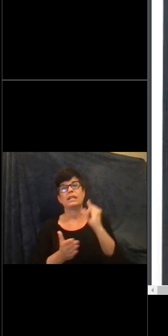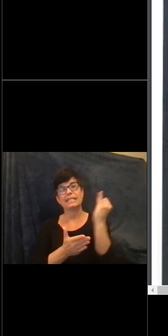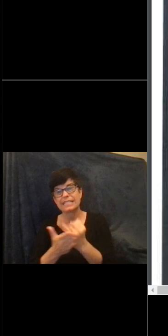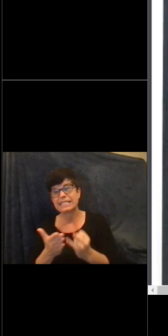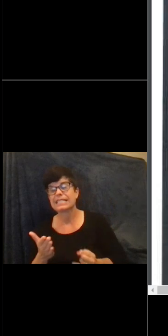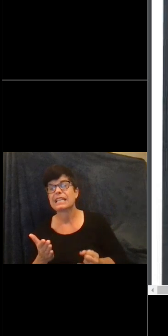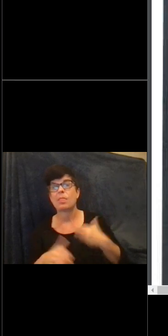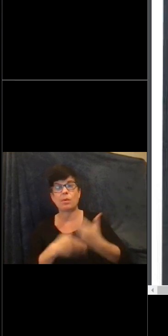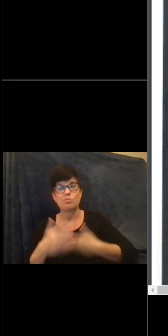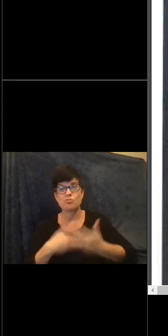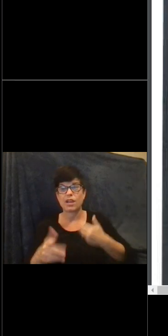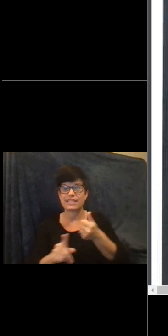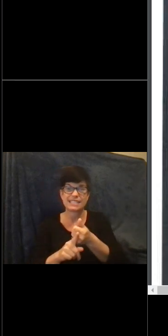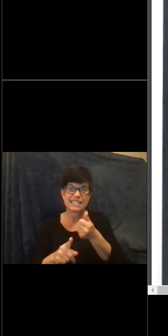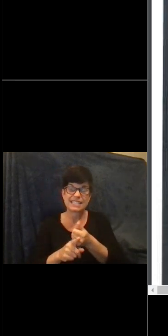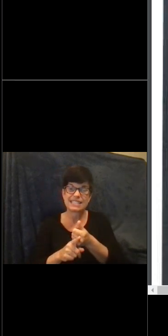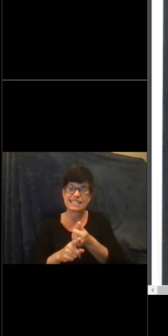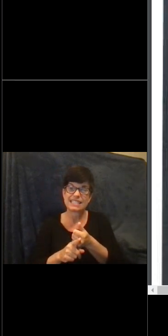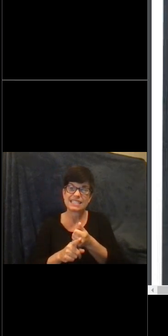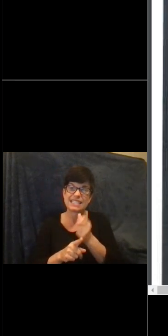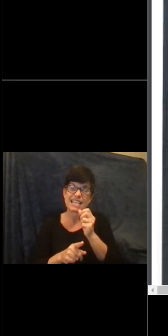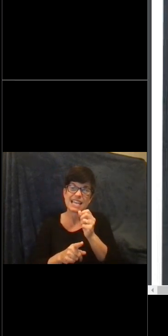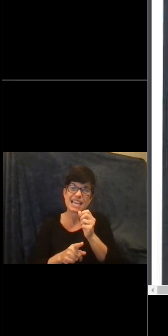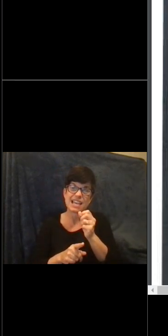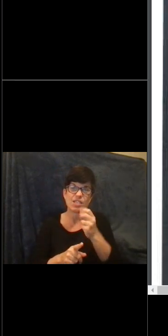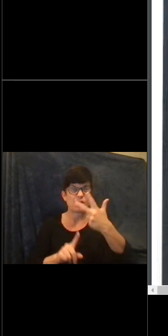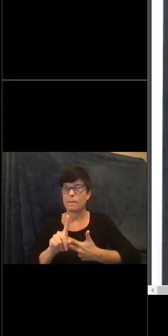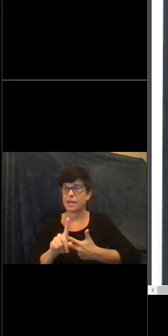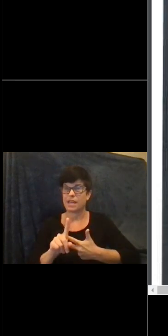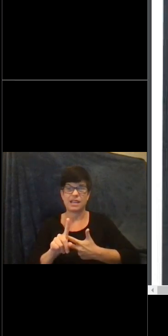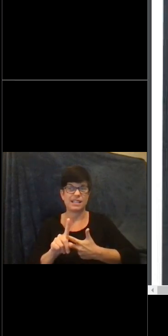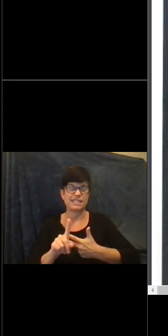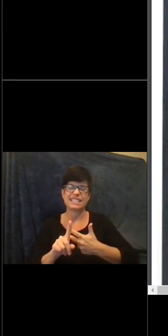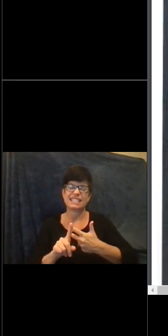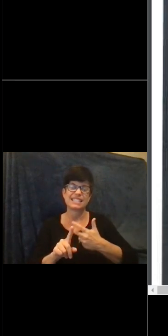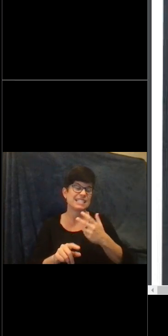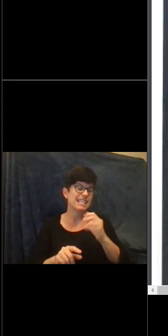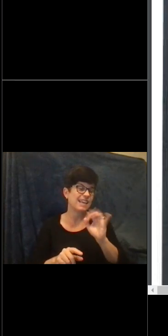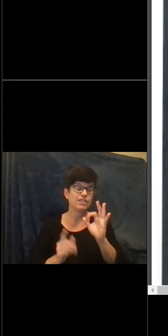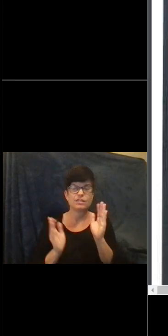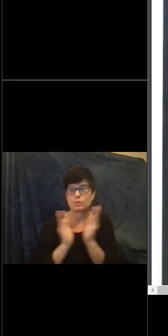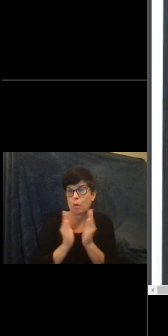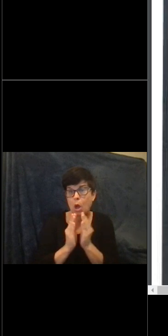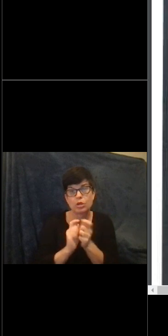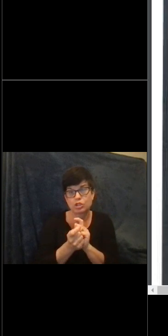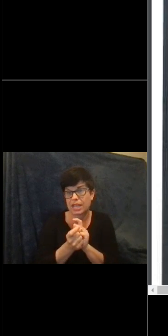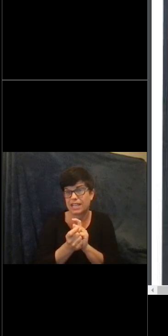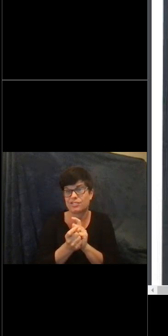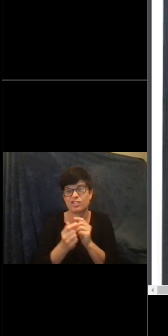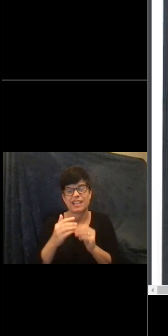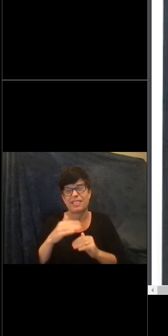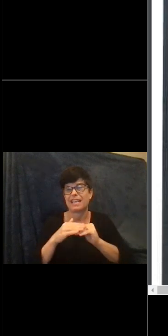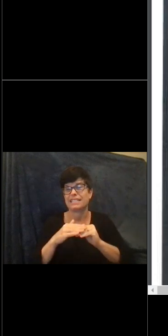process itself, even if it's a minor modification, is 3 months. And I just don't know that this